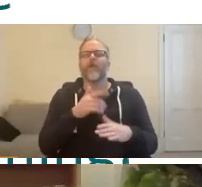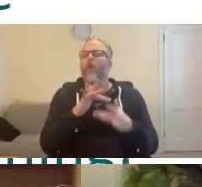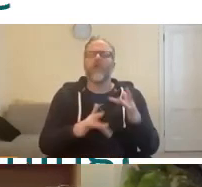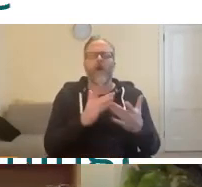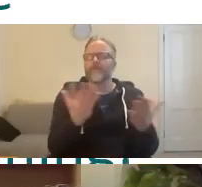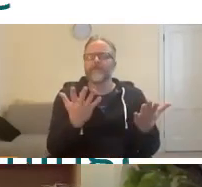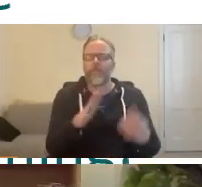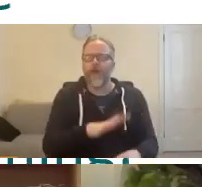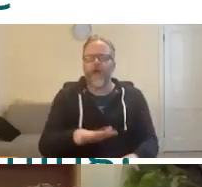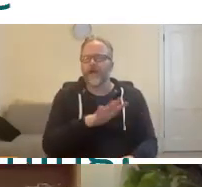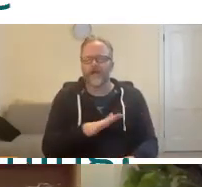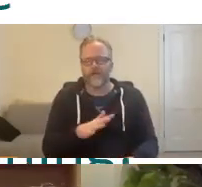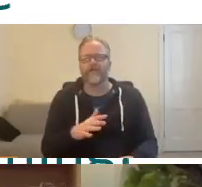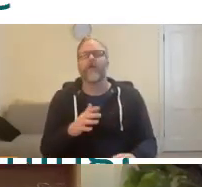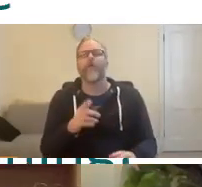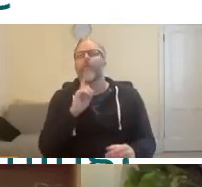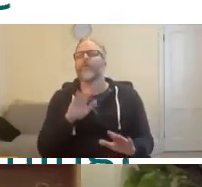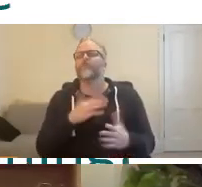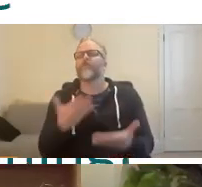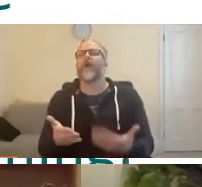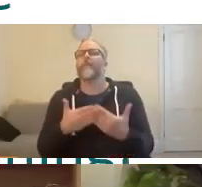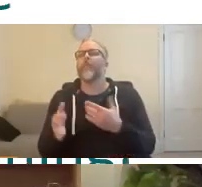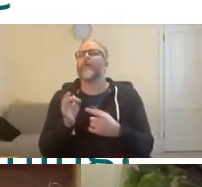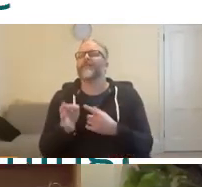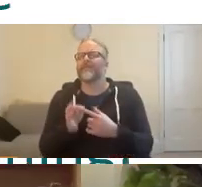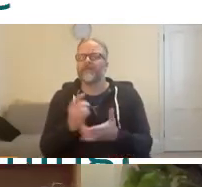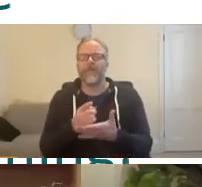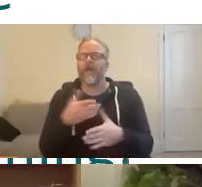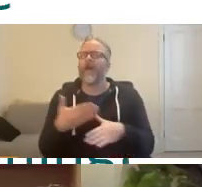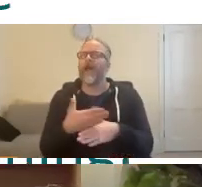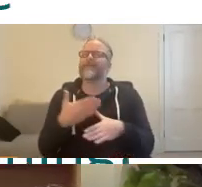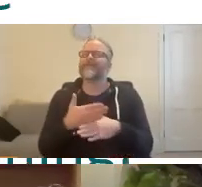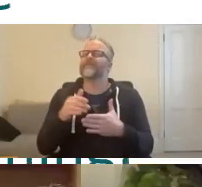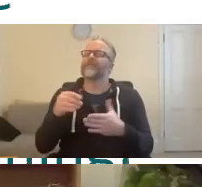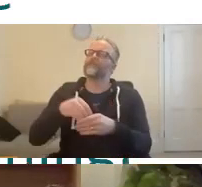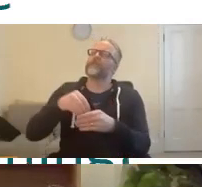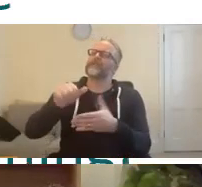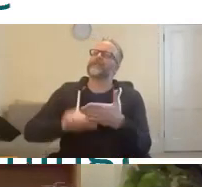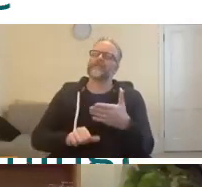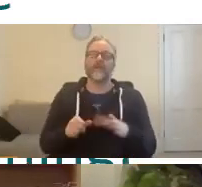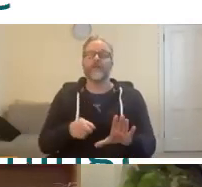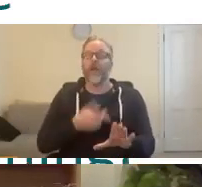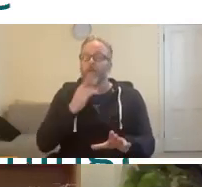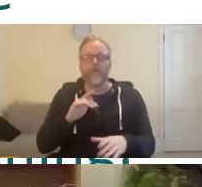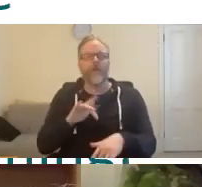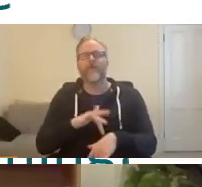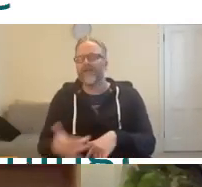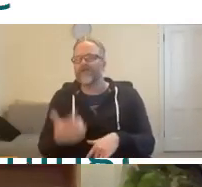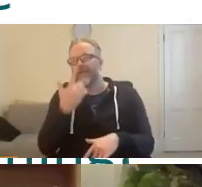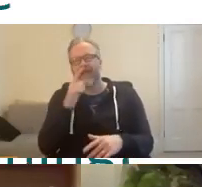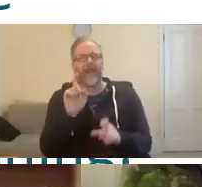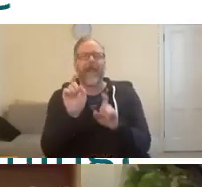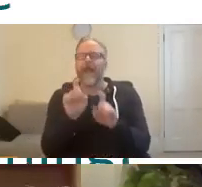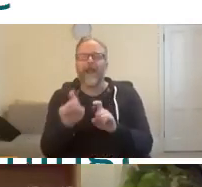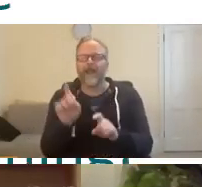somewhere and would provide more detail about these active ingredients, and young people and professionals could click through.